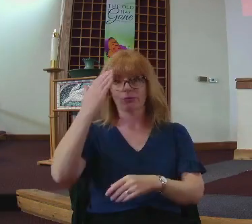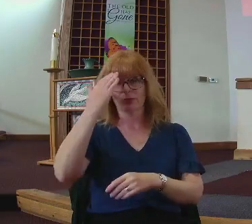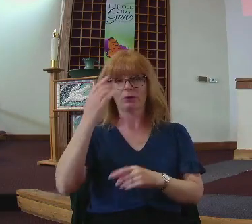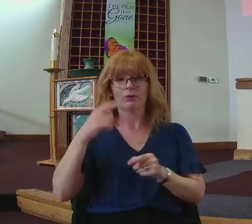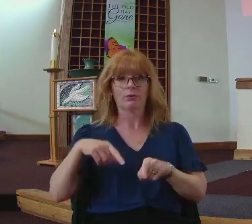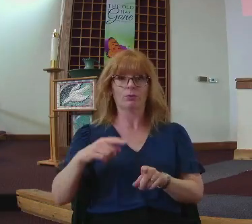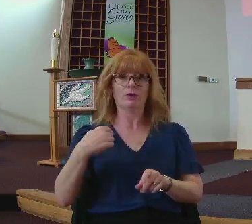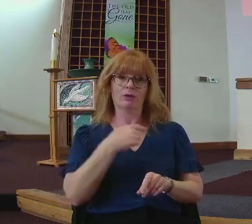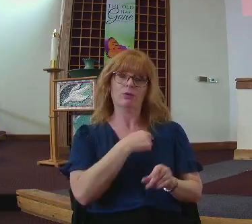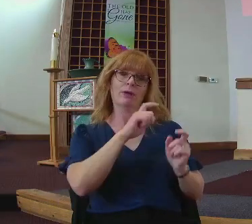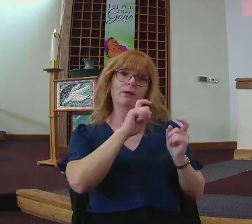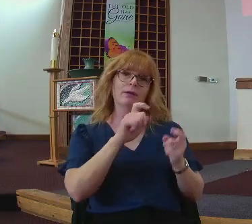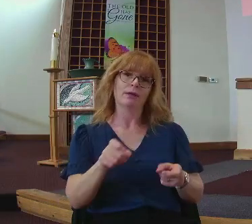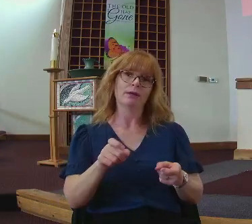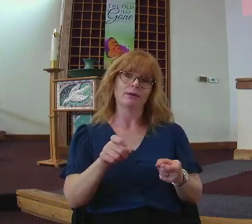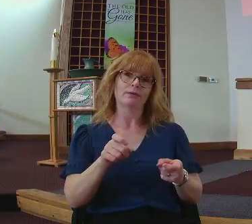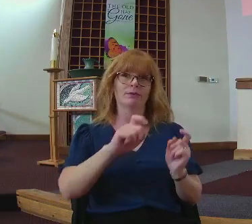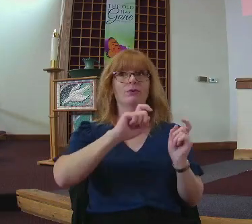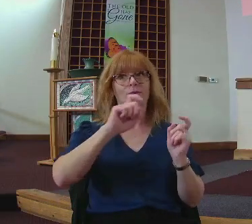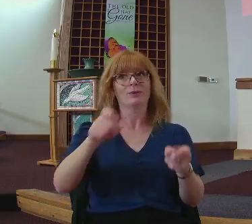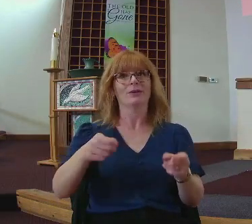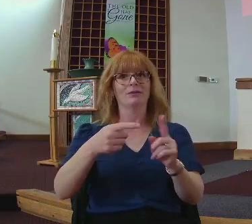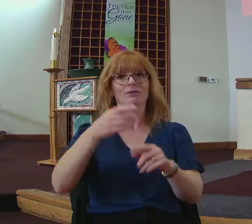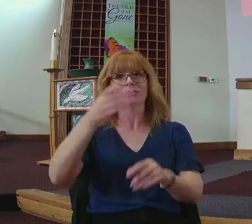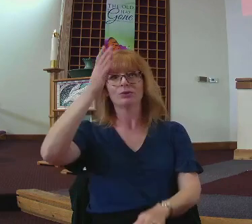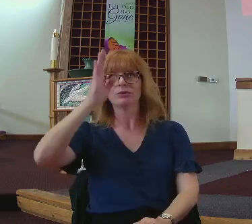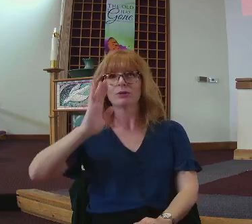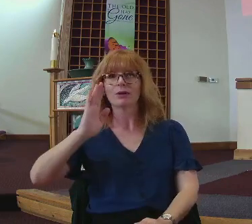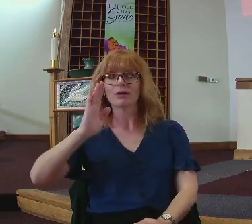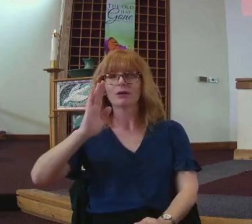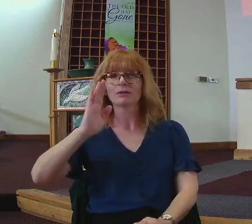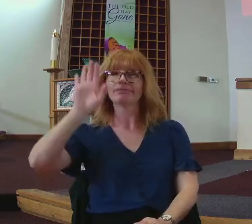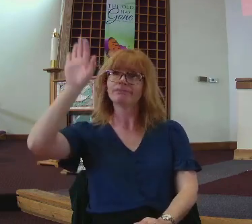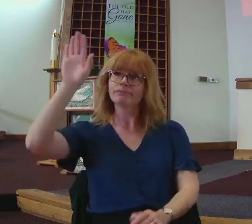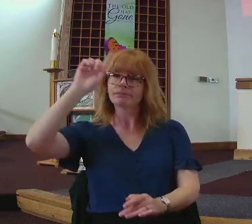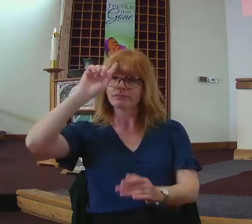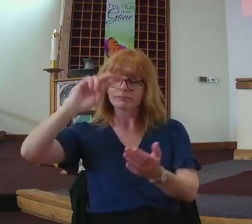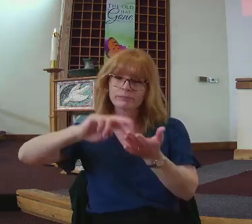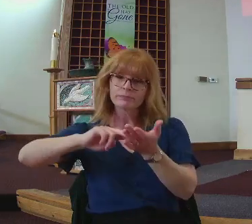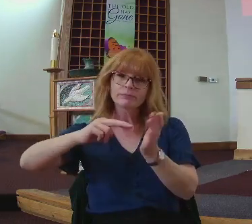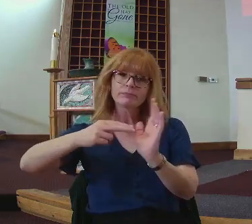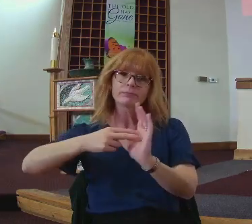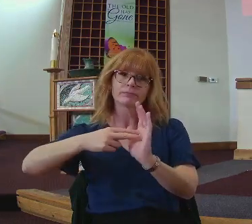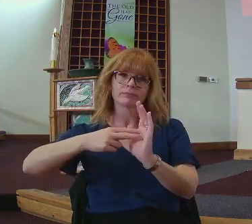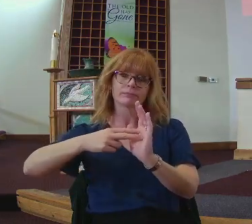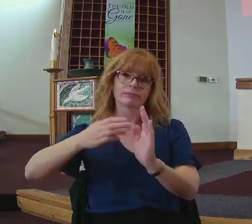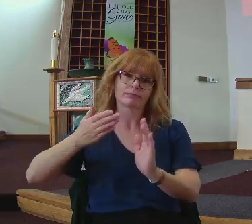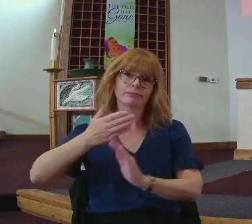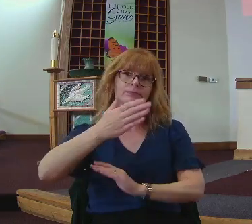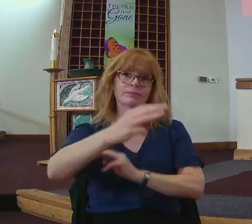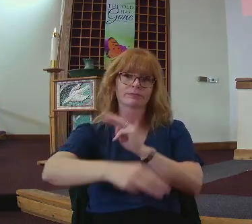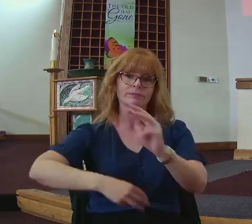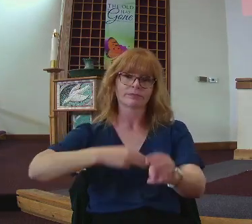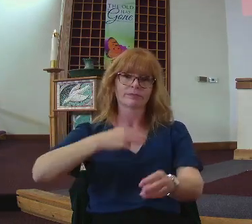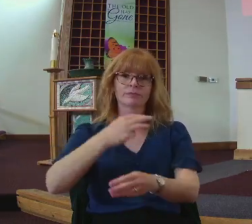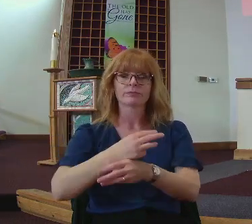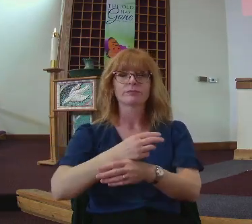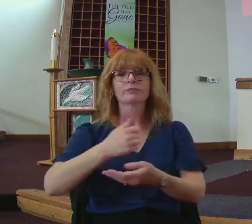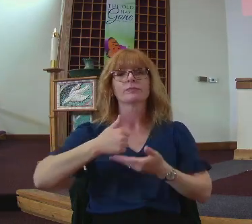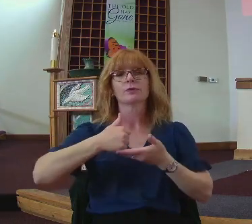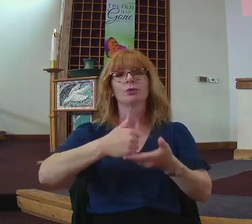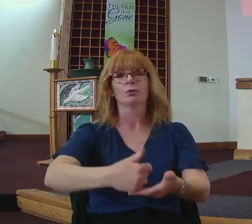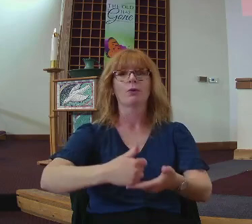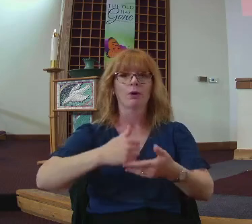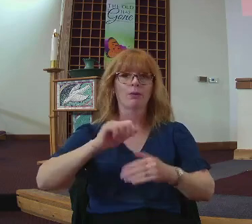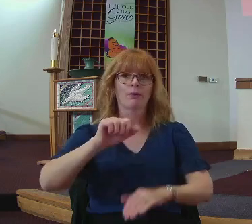give, we're giving to God, and we're giving to God's purposes in the world to help other people